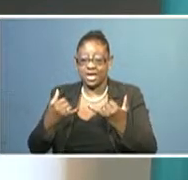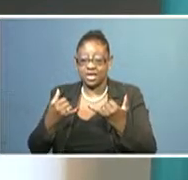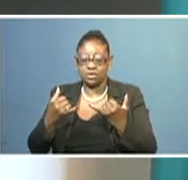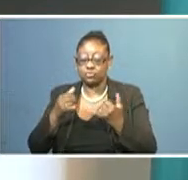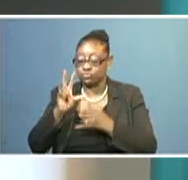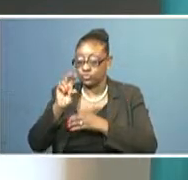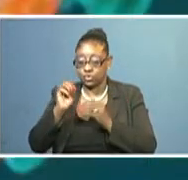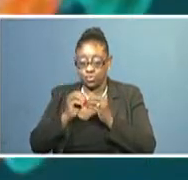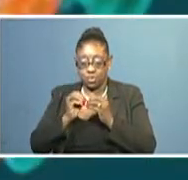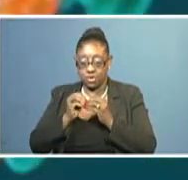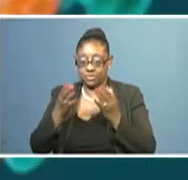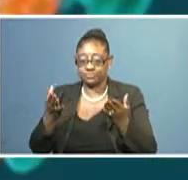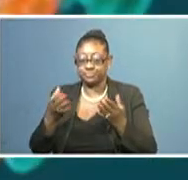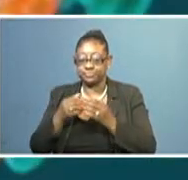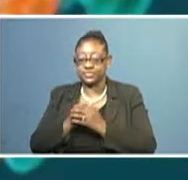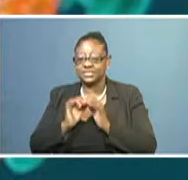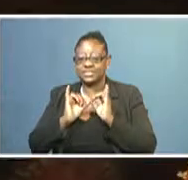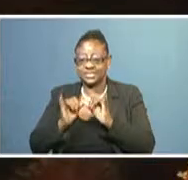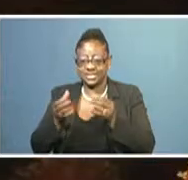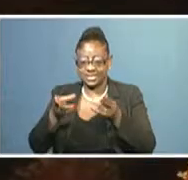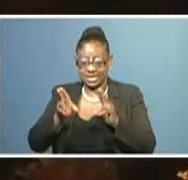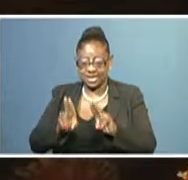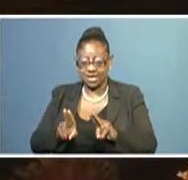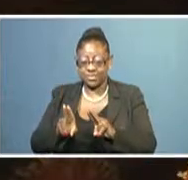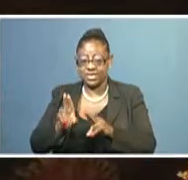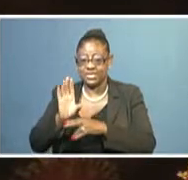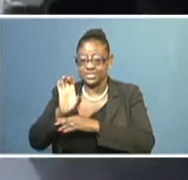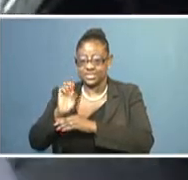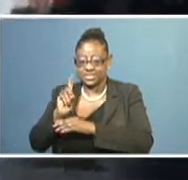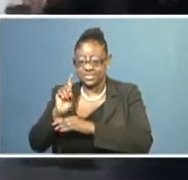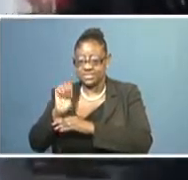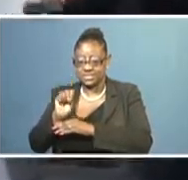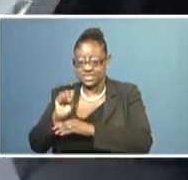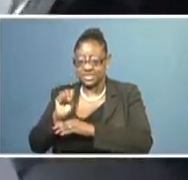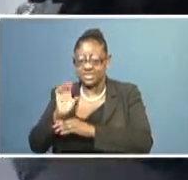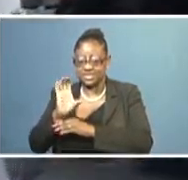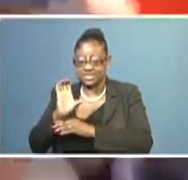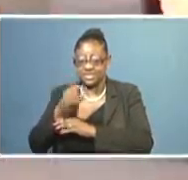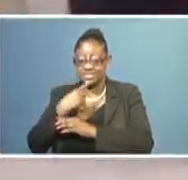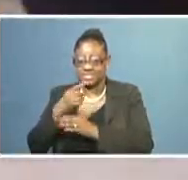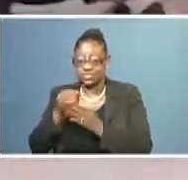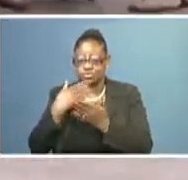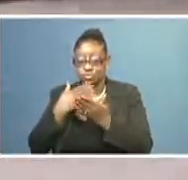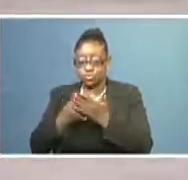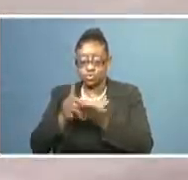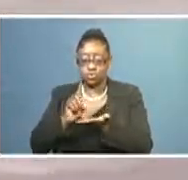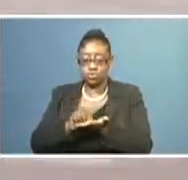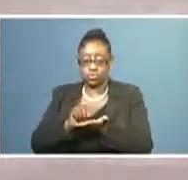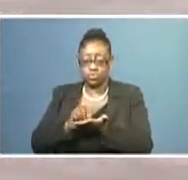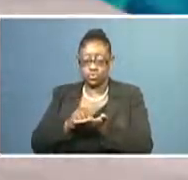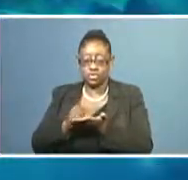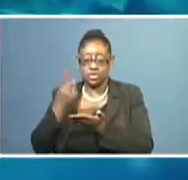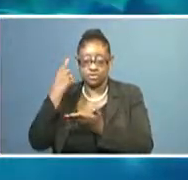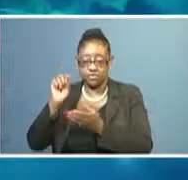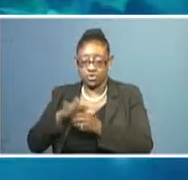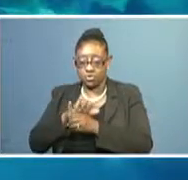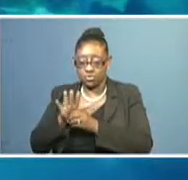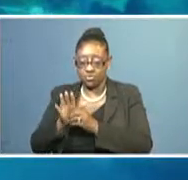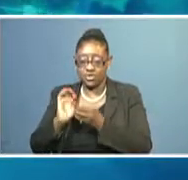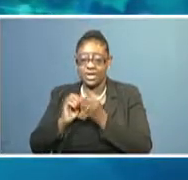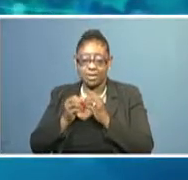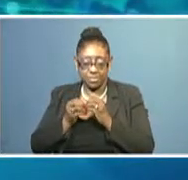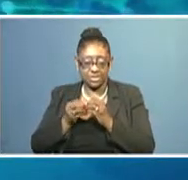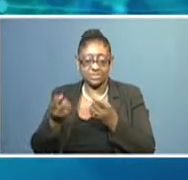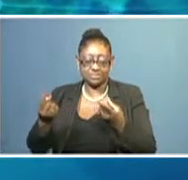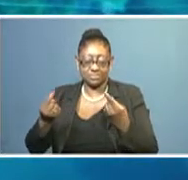abandoned. Still to come, the CDC offers up good news for tourism, and COVID numbers remain low. We'll be